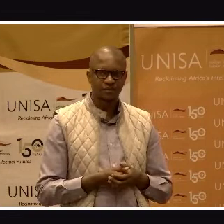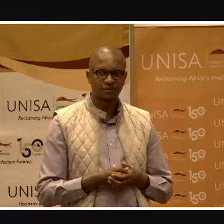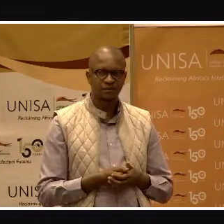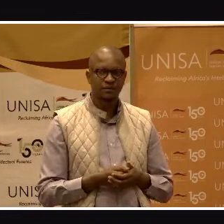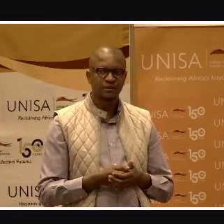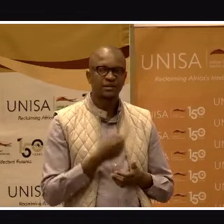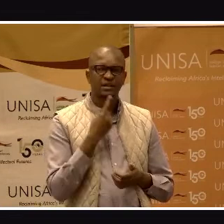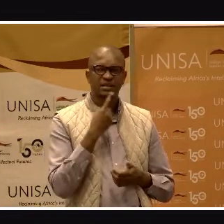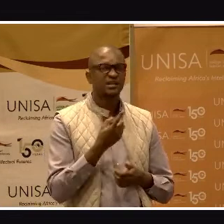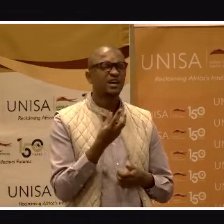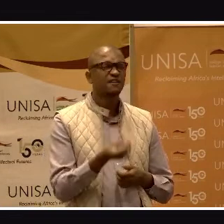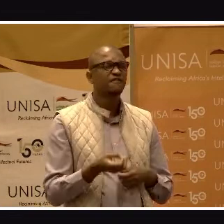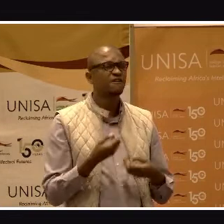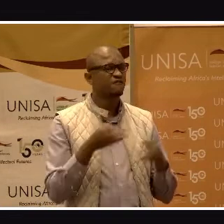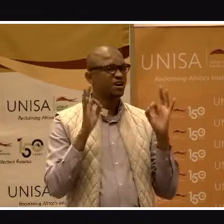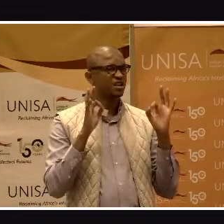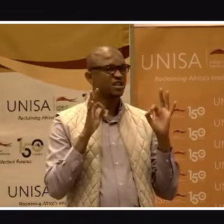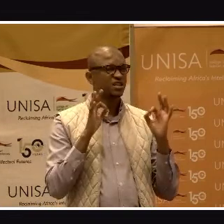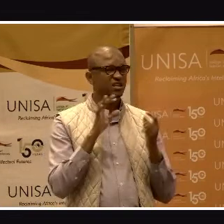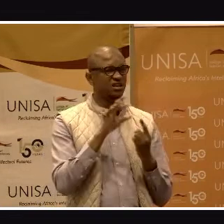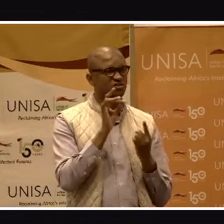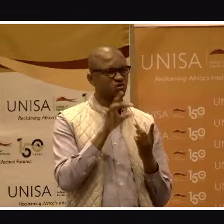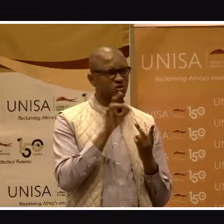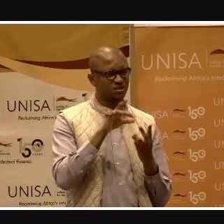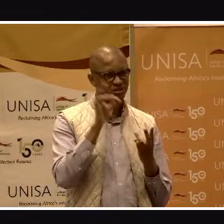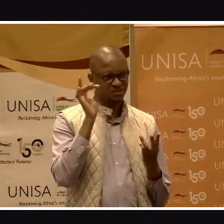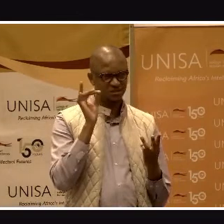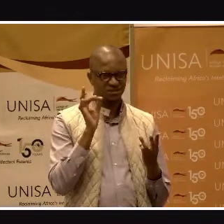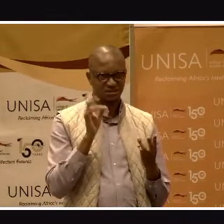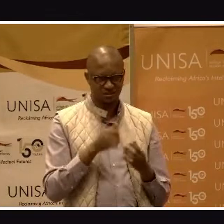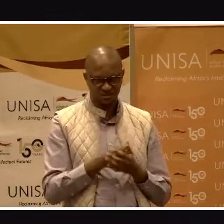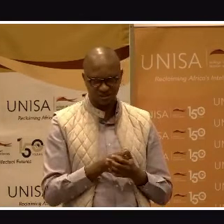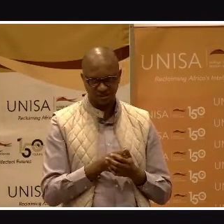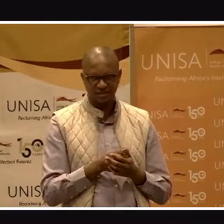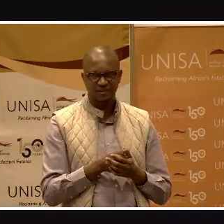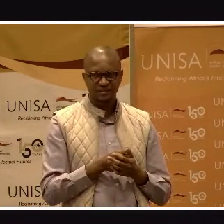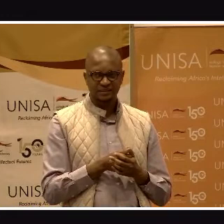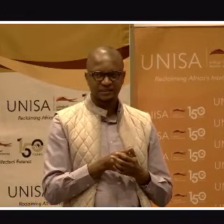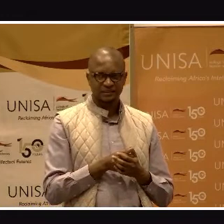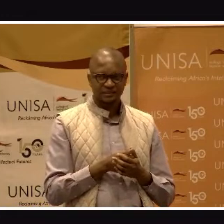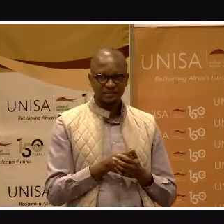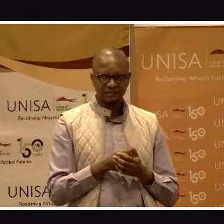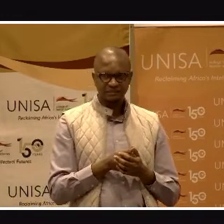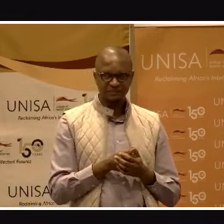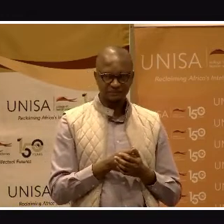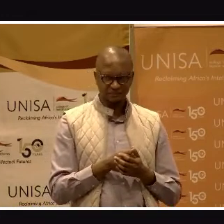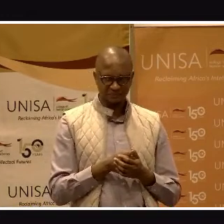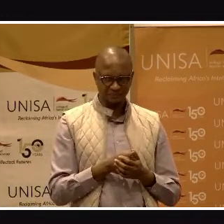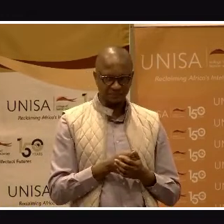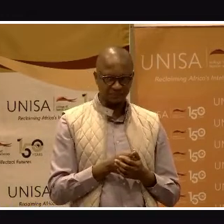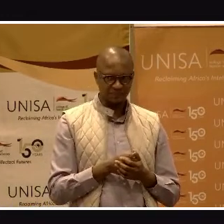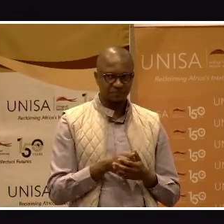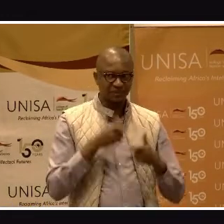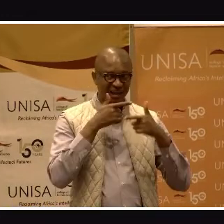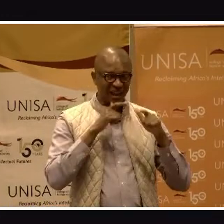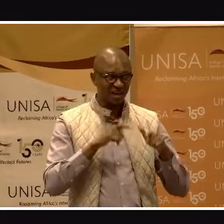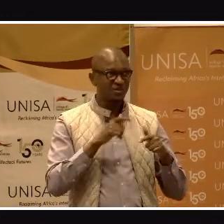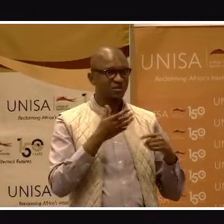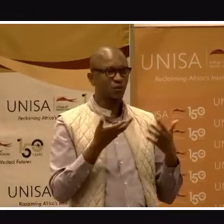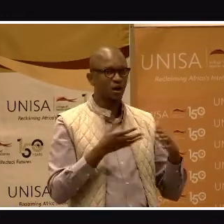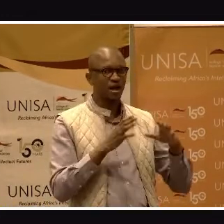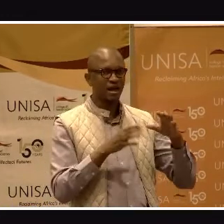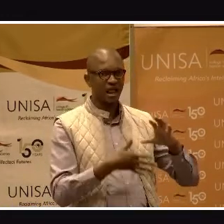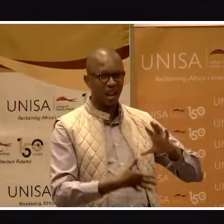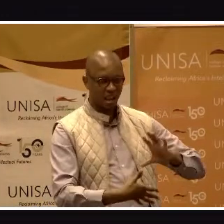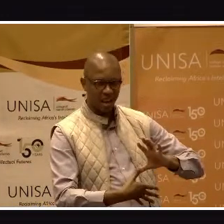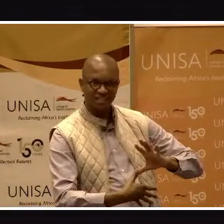have features in article that highlight the endangered status of indigenous languages across Latin America and the